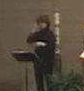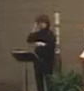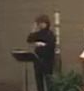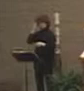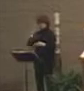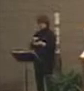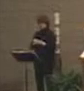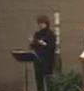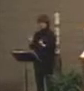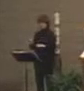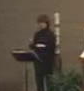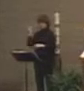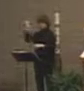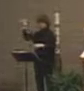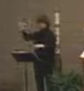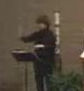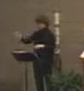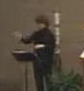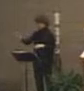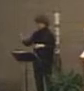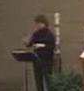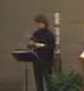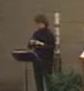will actually happen in our lives,